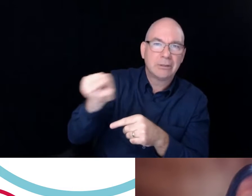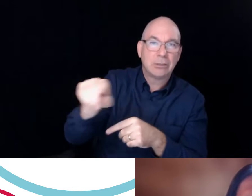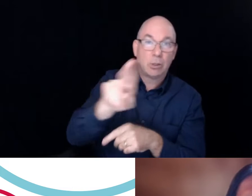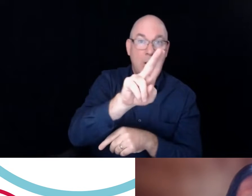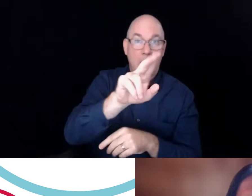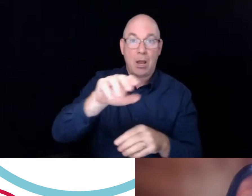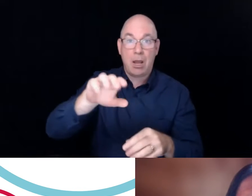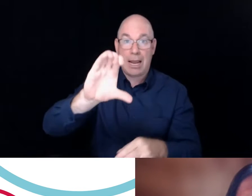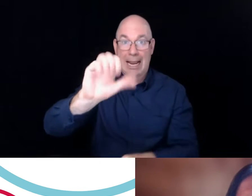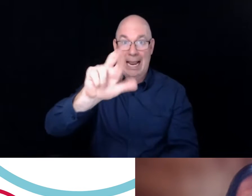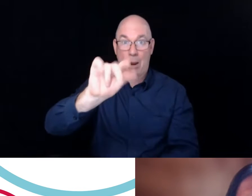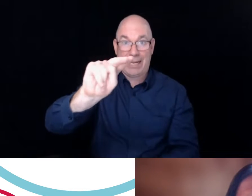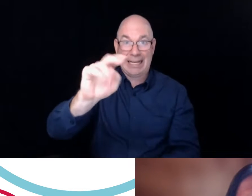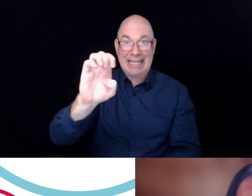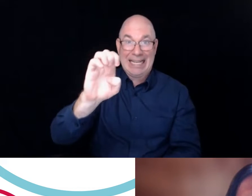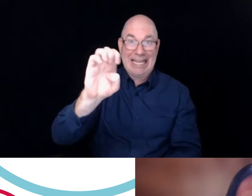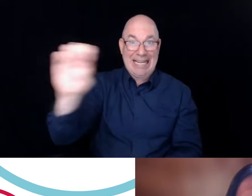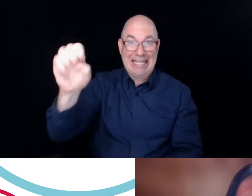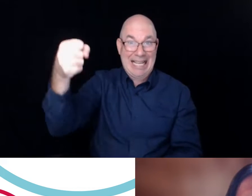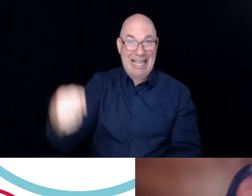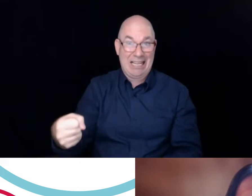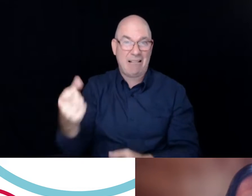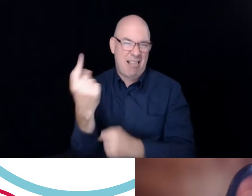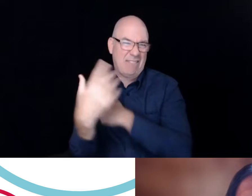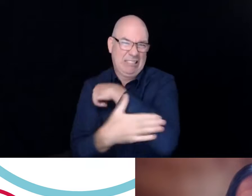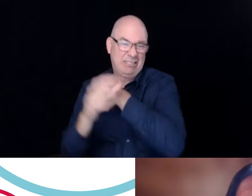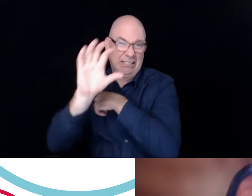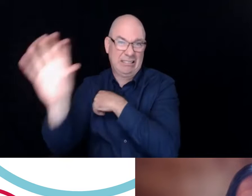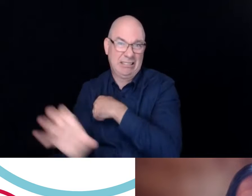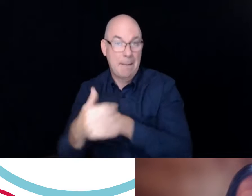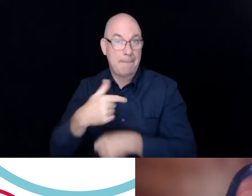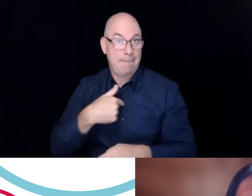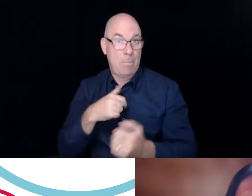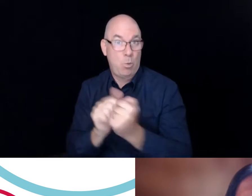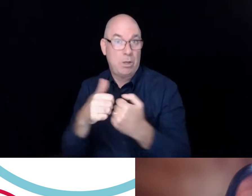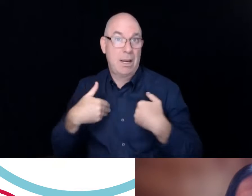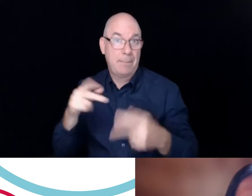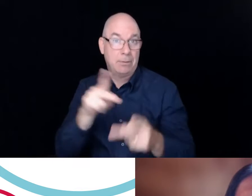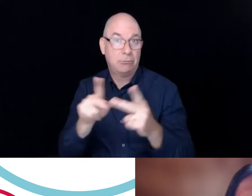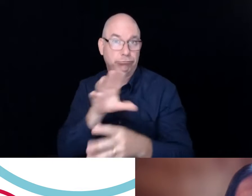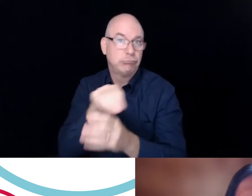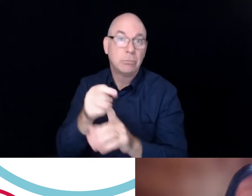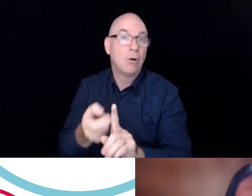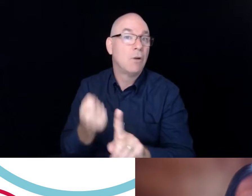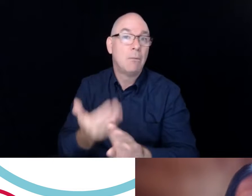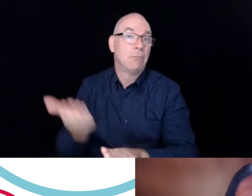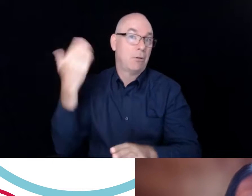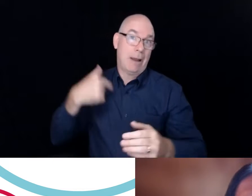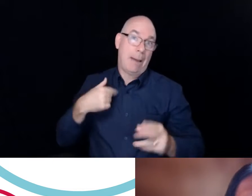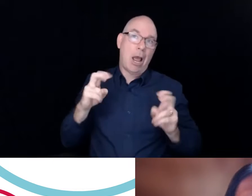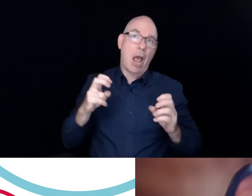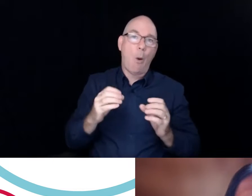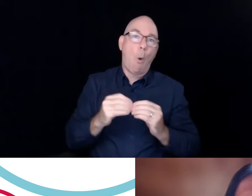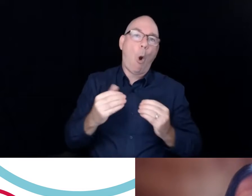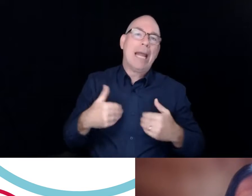we cover 11 countries. And my involvement with young people stems from being a younger youth, if you want to call it.